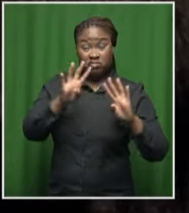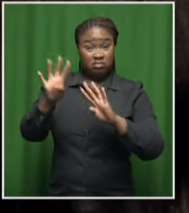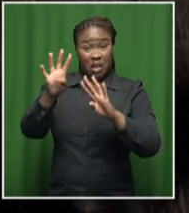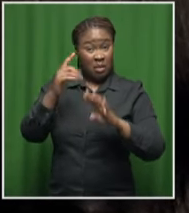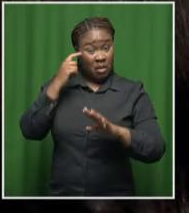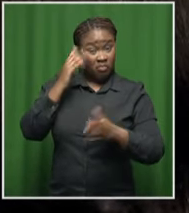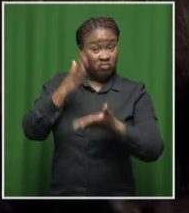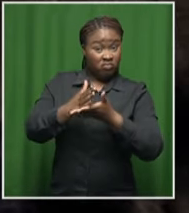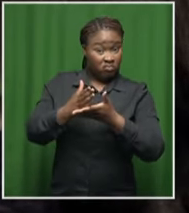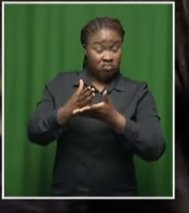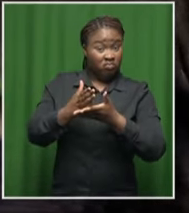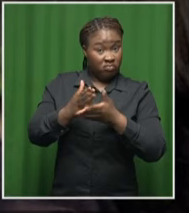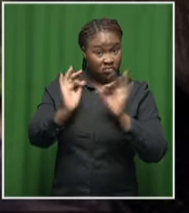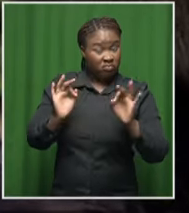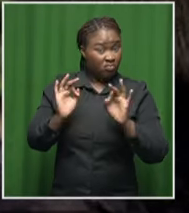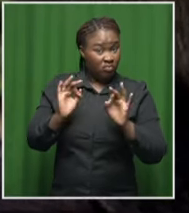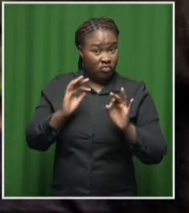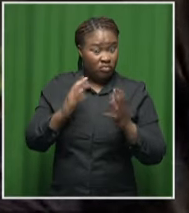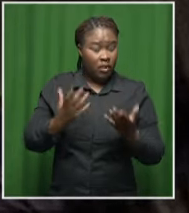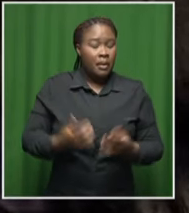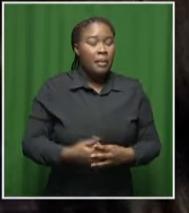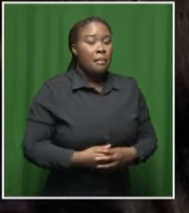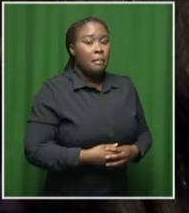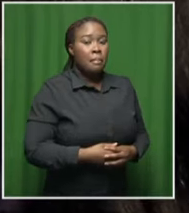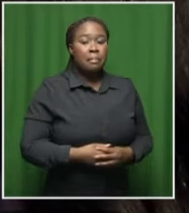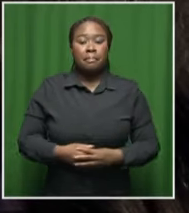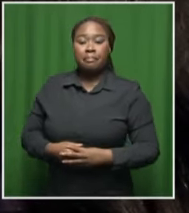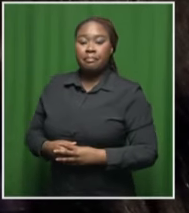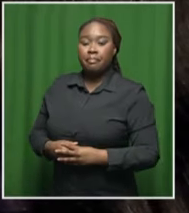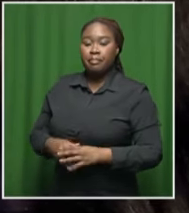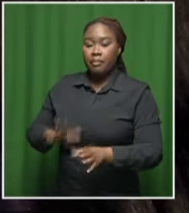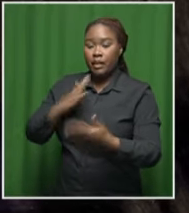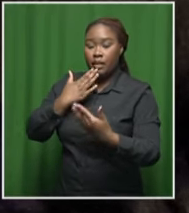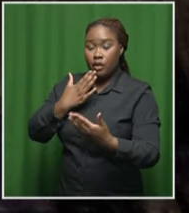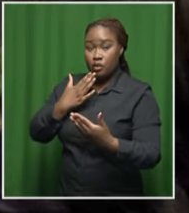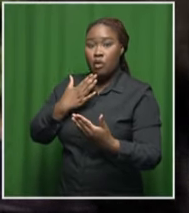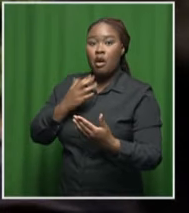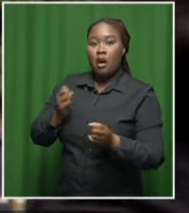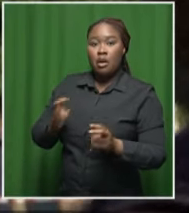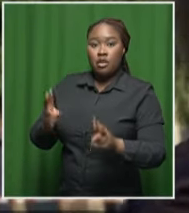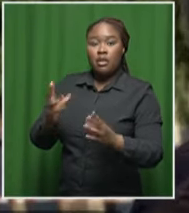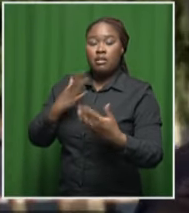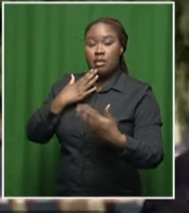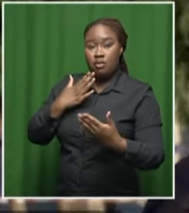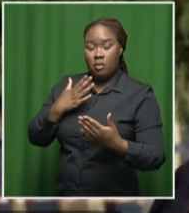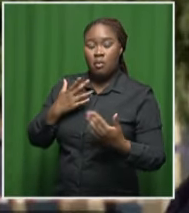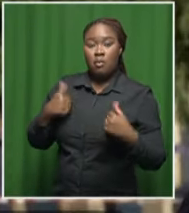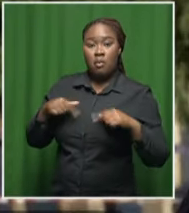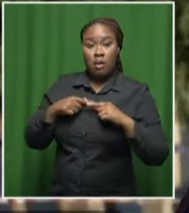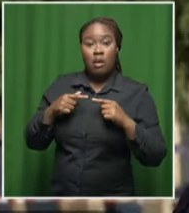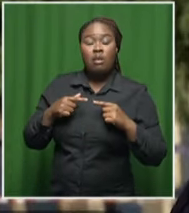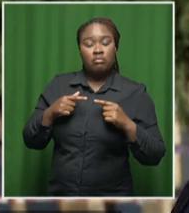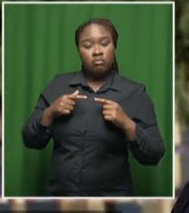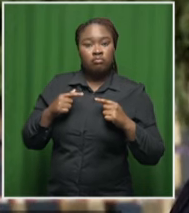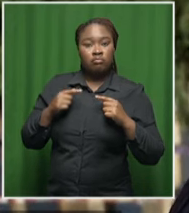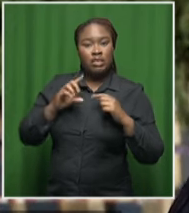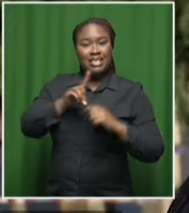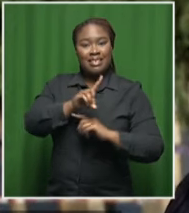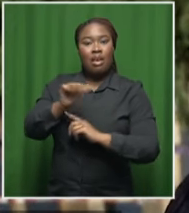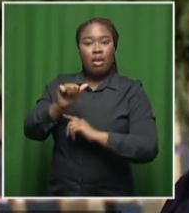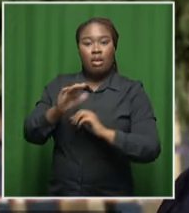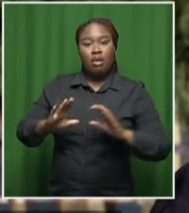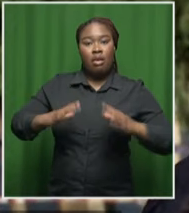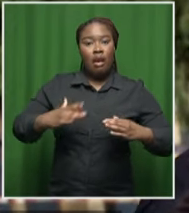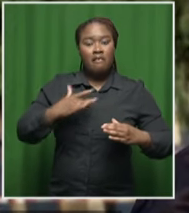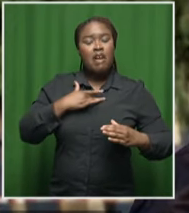to rescue South Africa today? Yeah, thanks very much for the opportunity. Absolutely, as an organization, we feel very